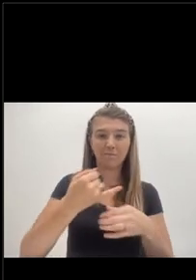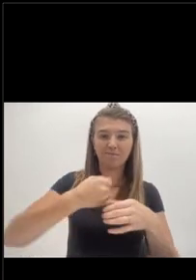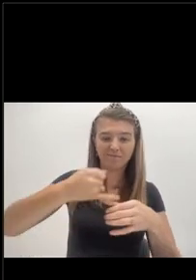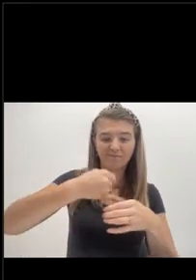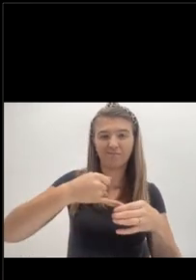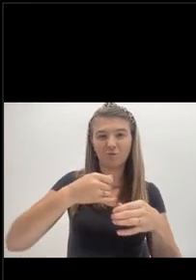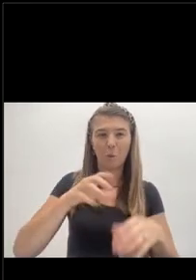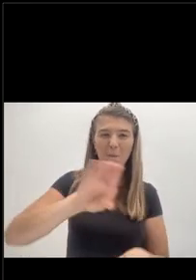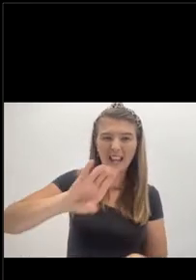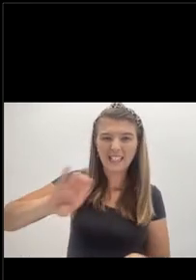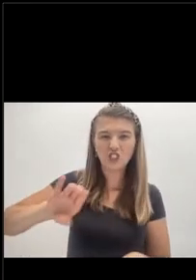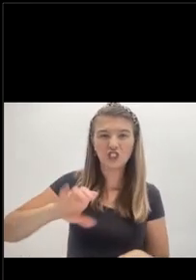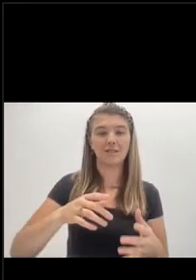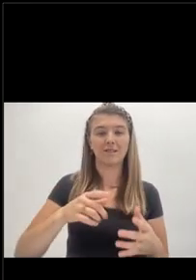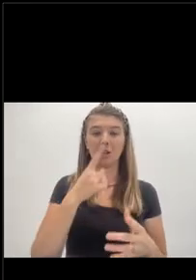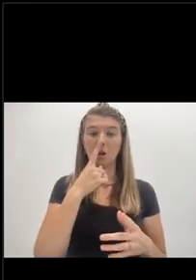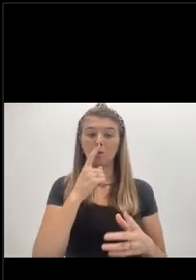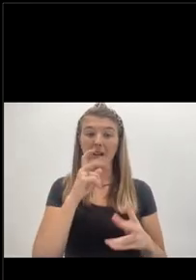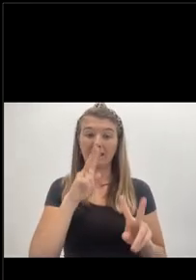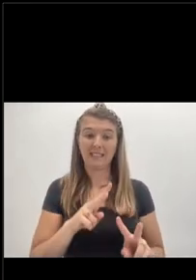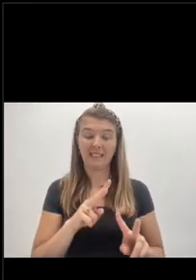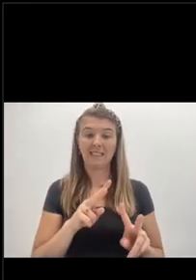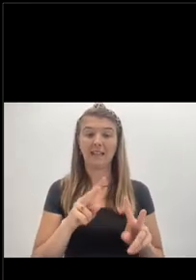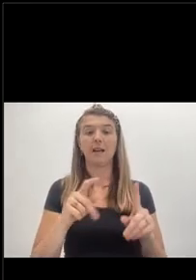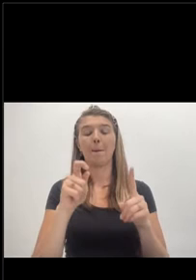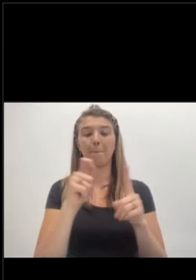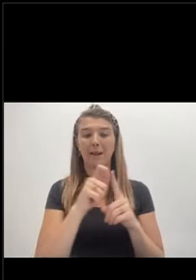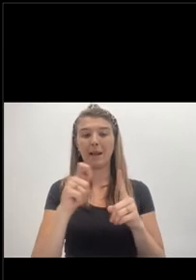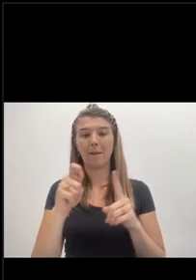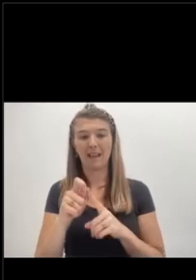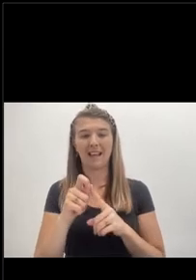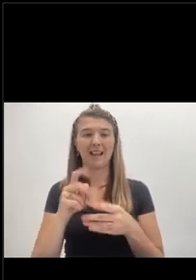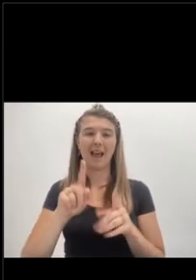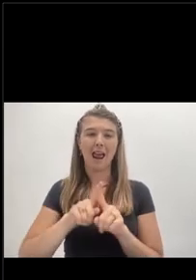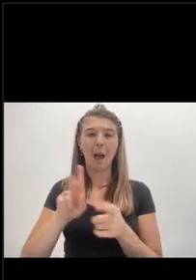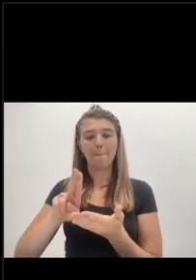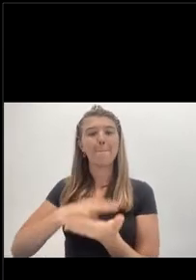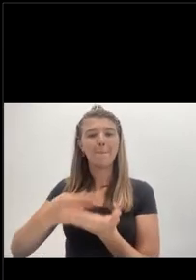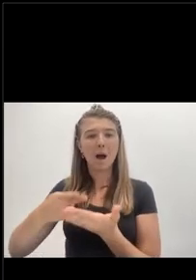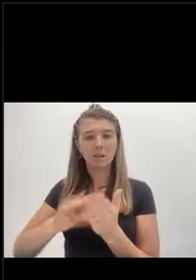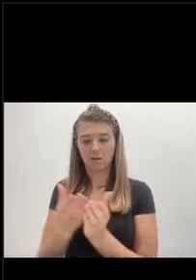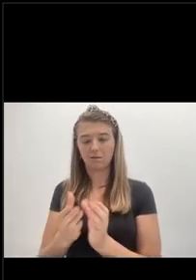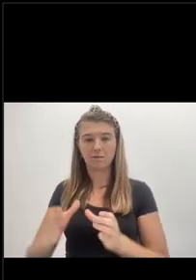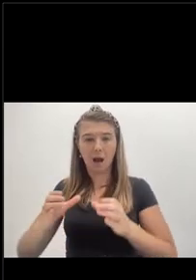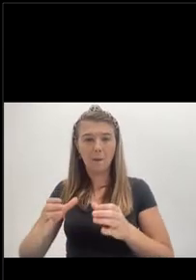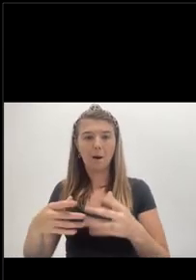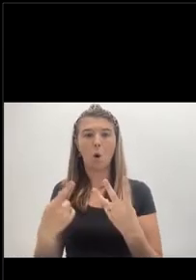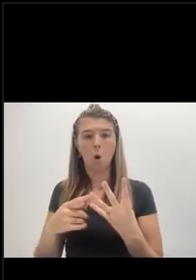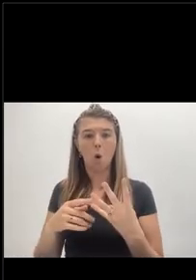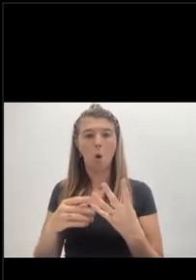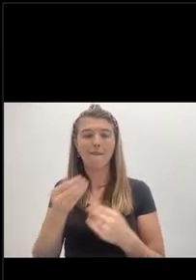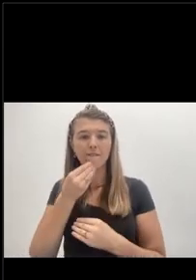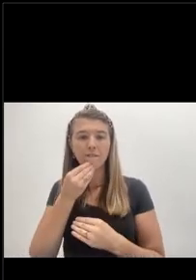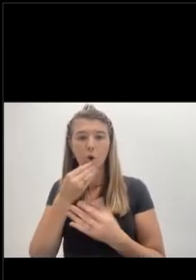chemicals. Polypropylene is generally used in butter tubs and trays and food crates. And while these are the same polymer, they